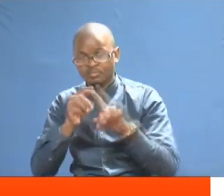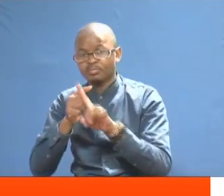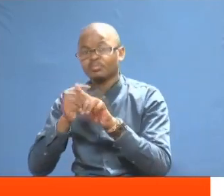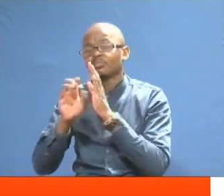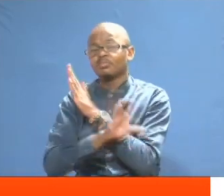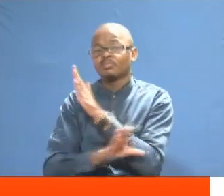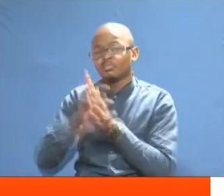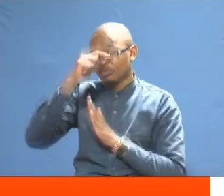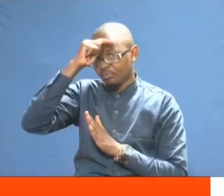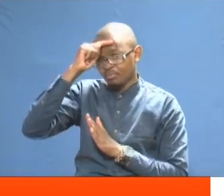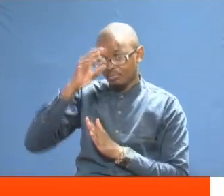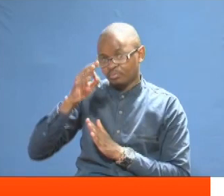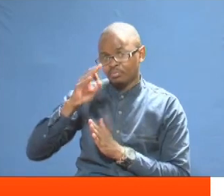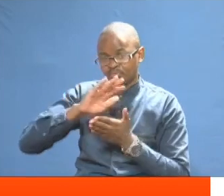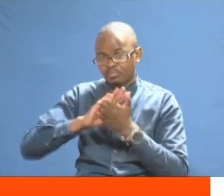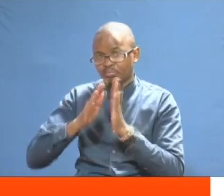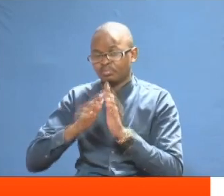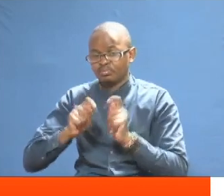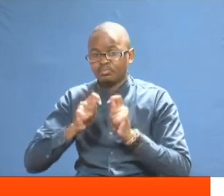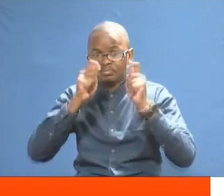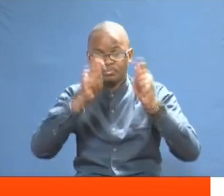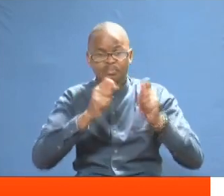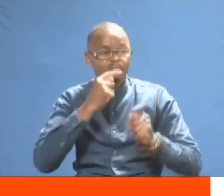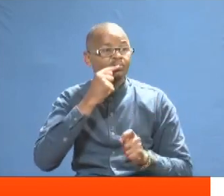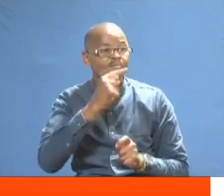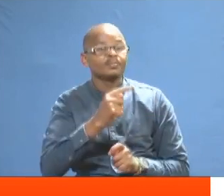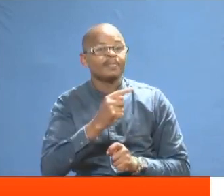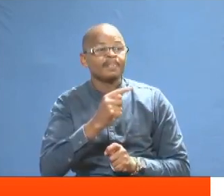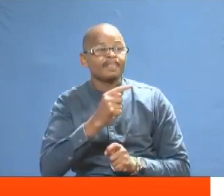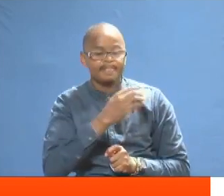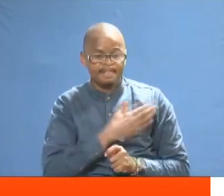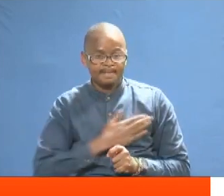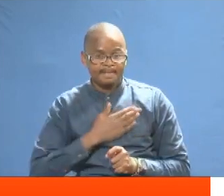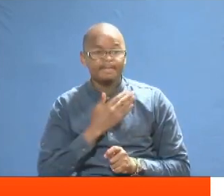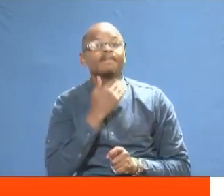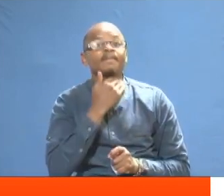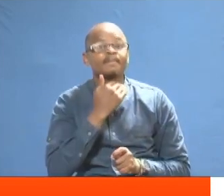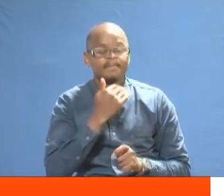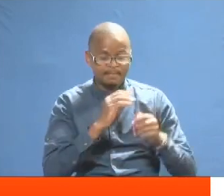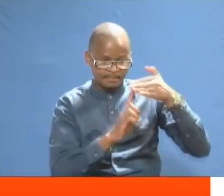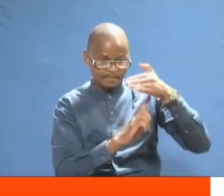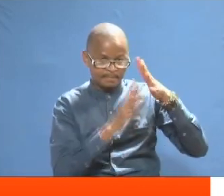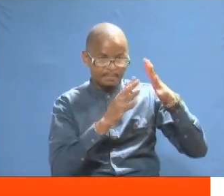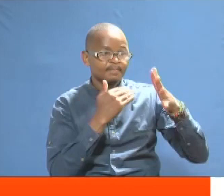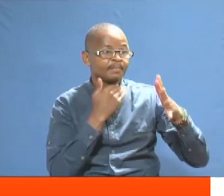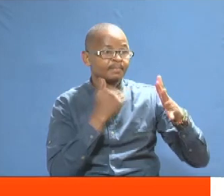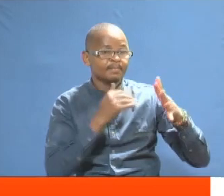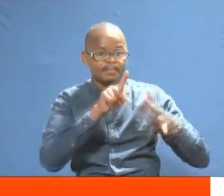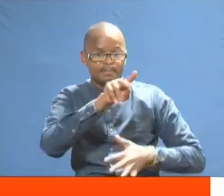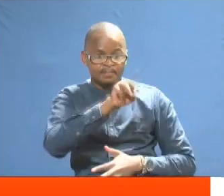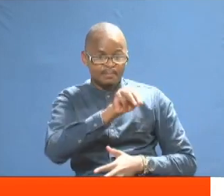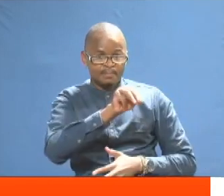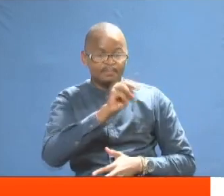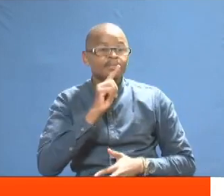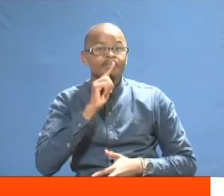the country. Because if I'll be coming on the table and saying, please, I want to be the minister or I want to be the prime minister,